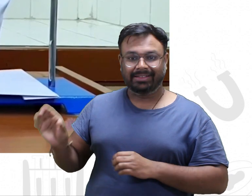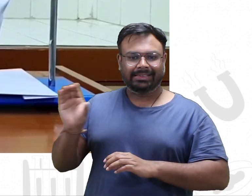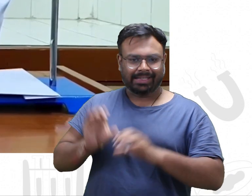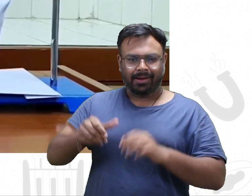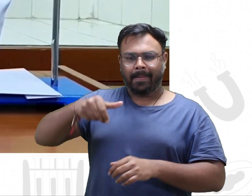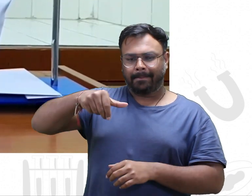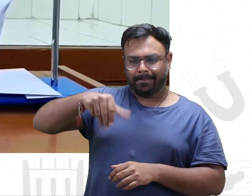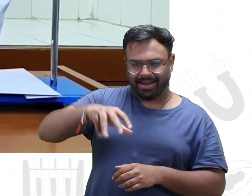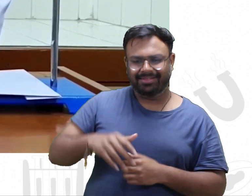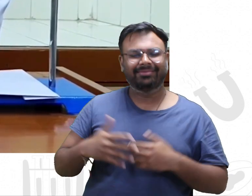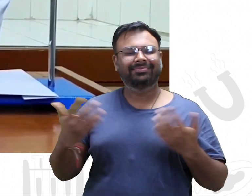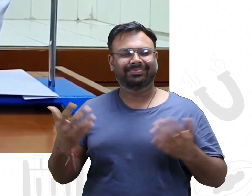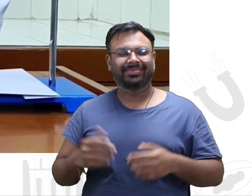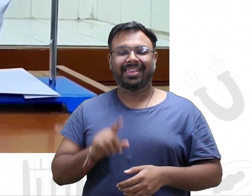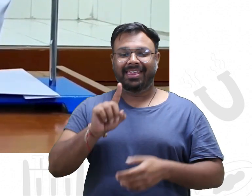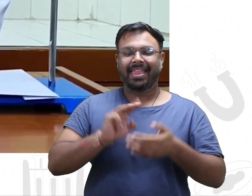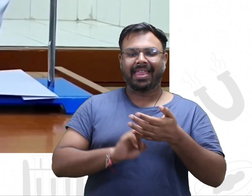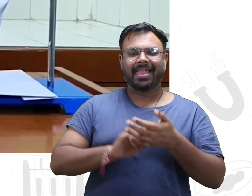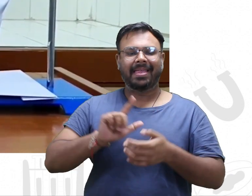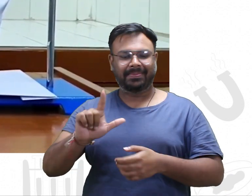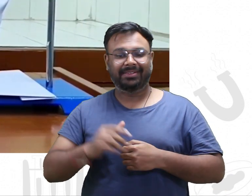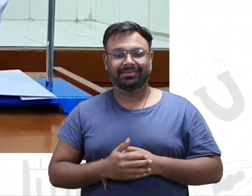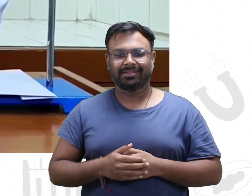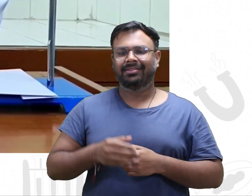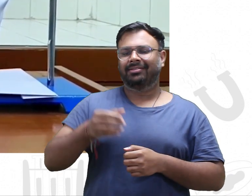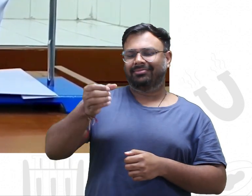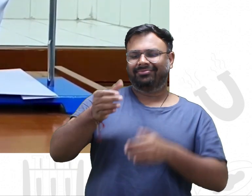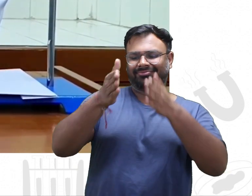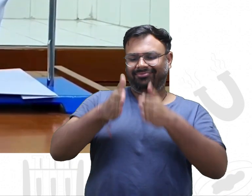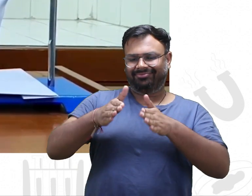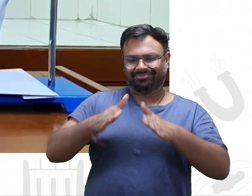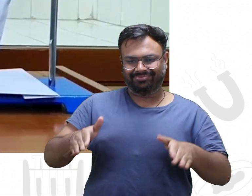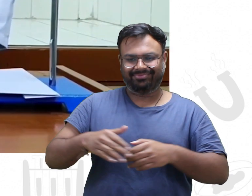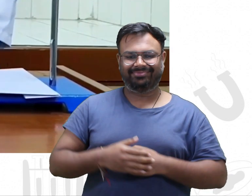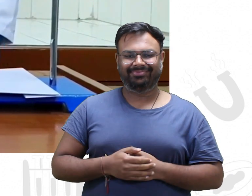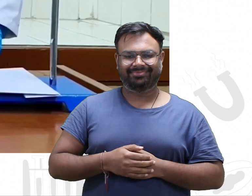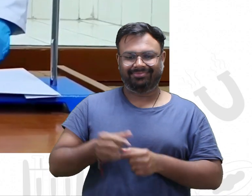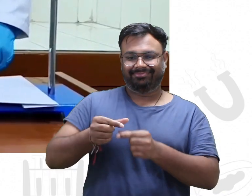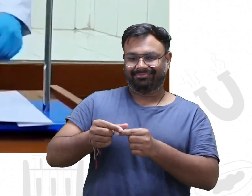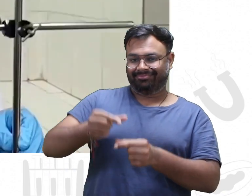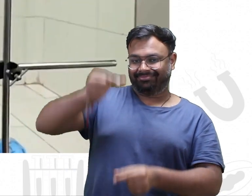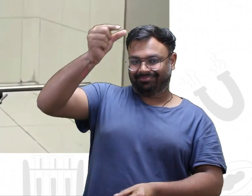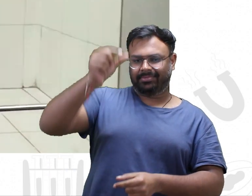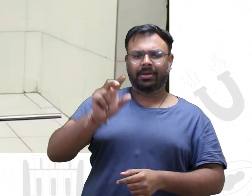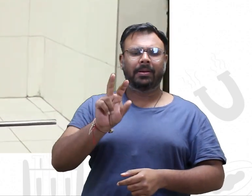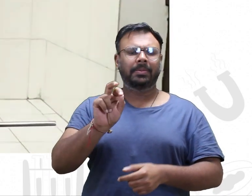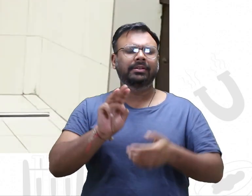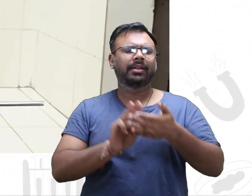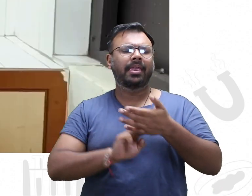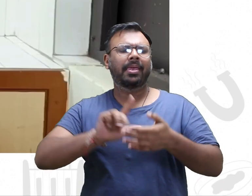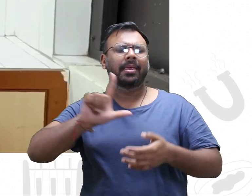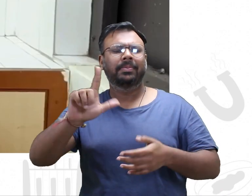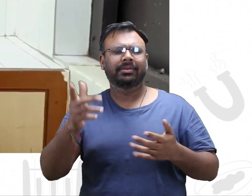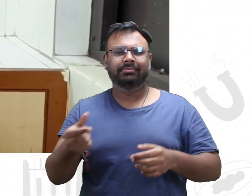tap water, potassium chromate, 1 ml pipette, conical flask, a burette filled with silver nitrate